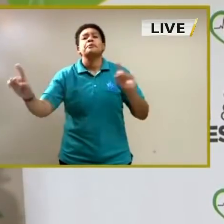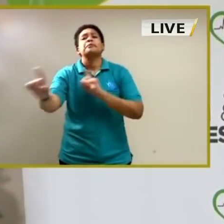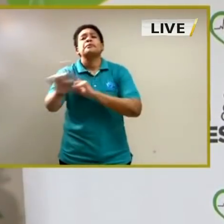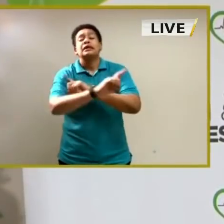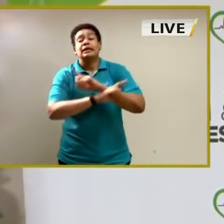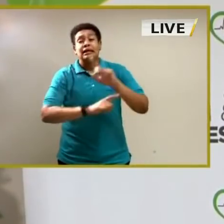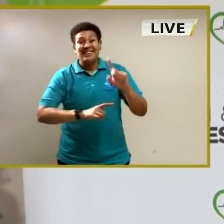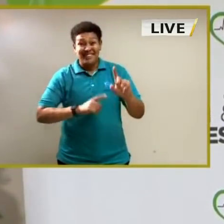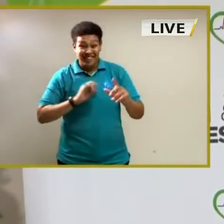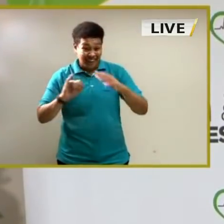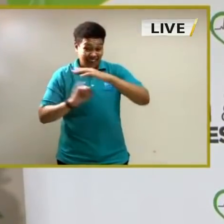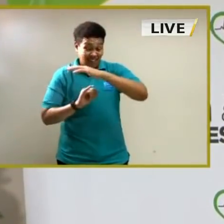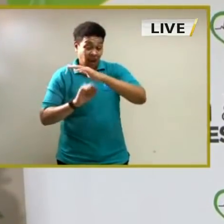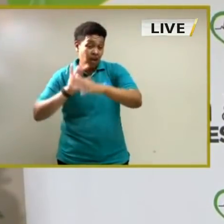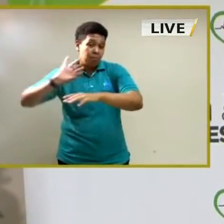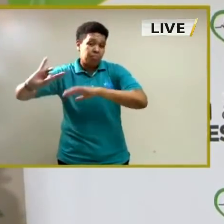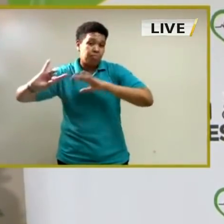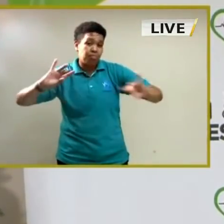contaminate others.